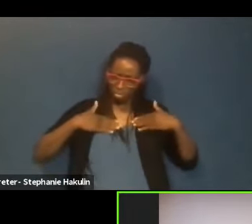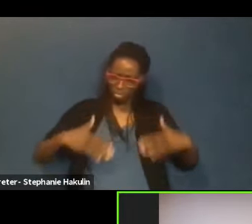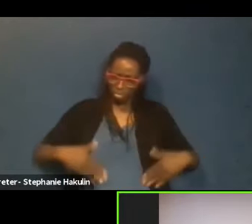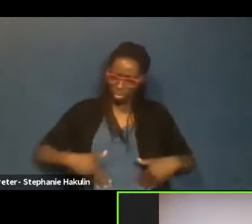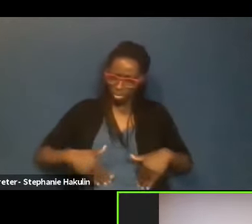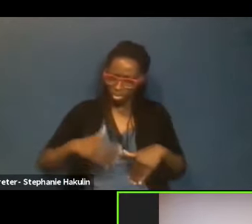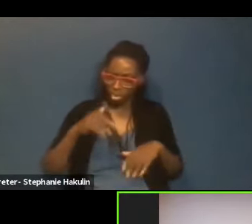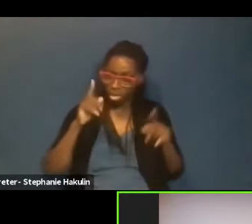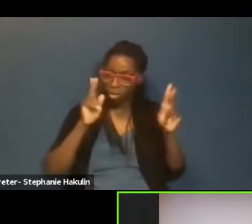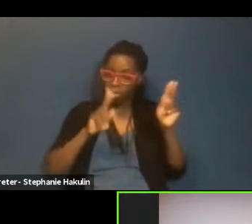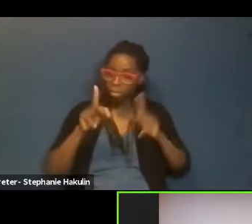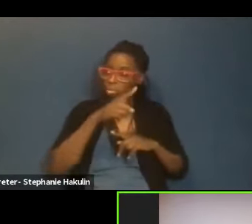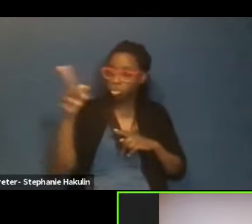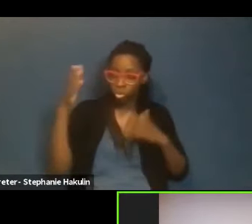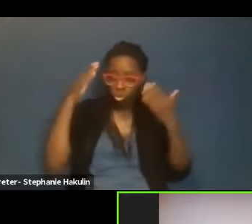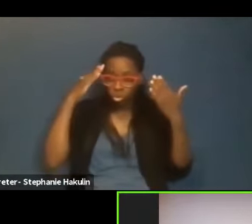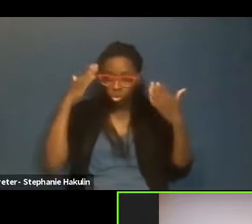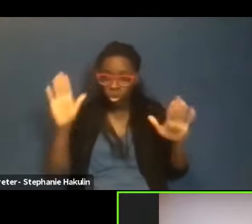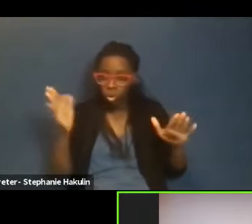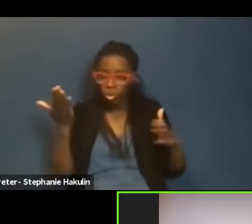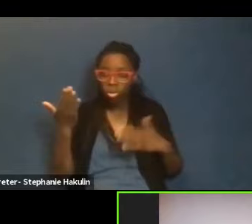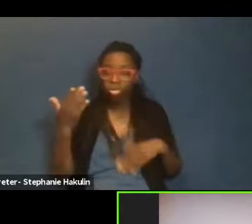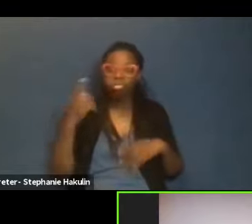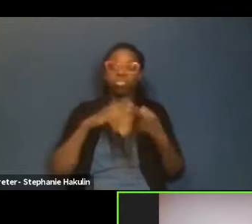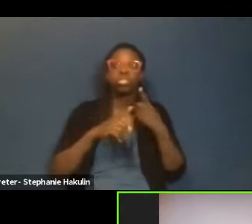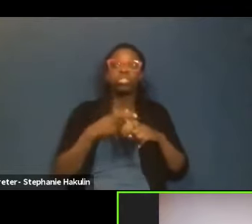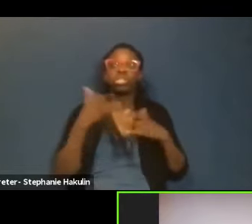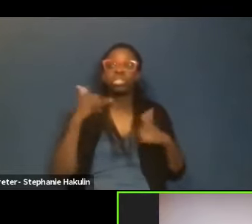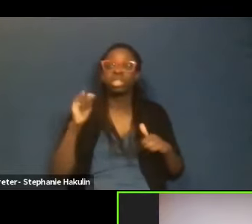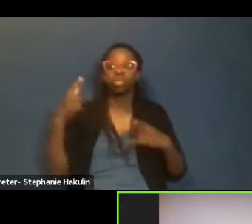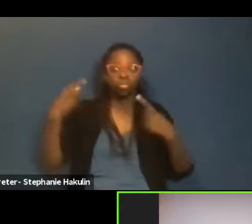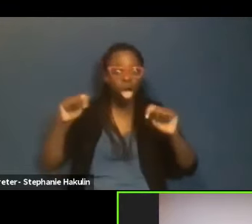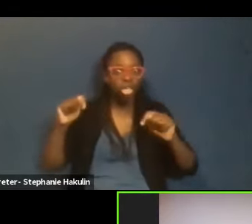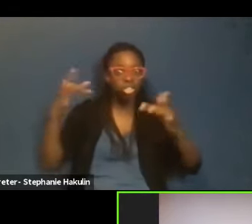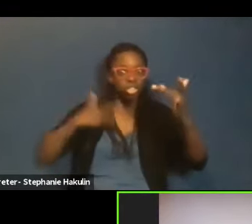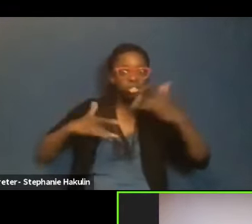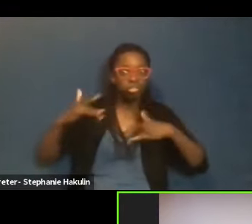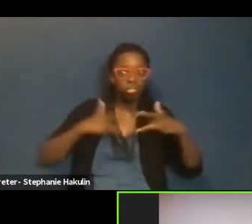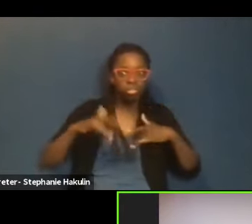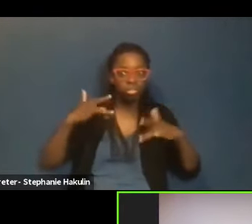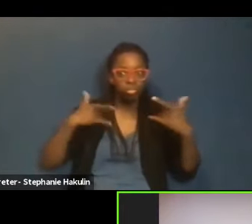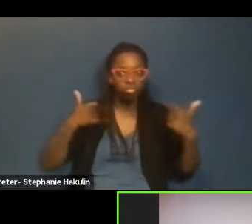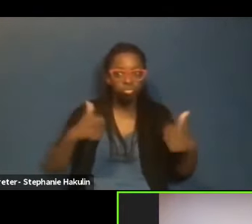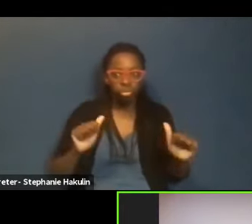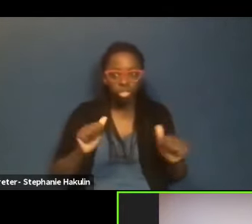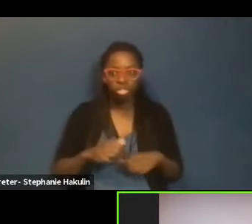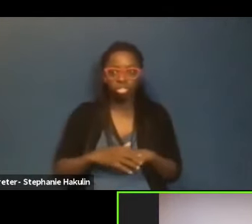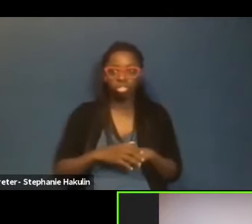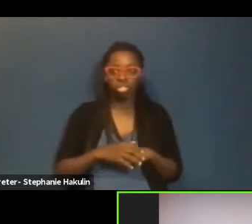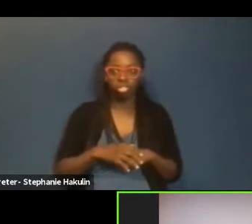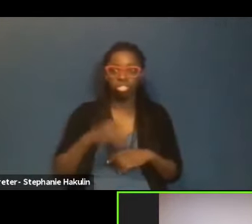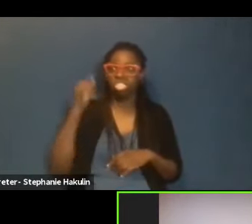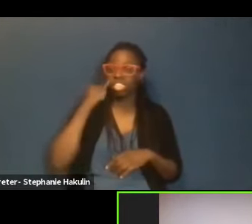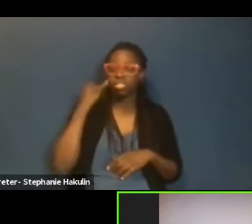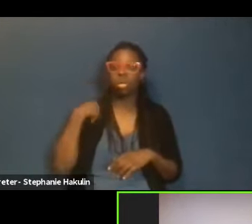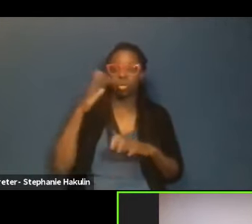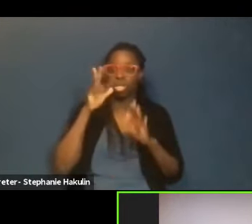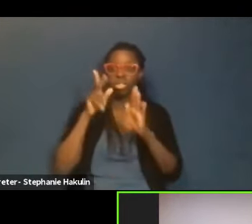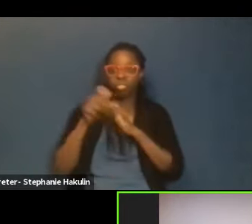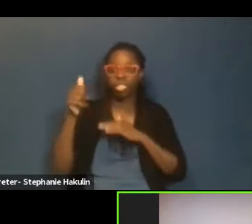My friend still tries to touch me, still says that he'll kill himself if I cut ties,